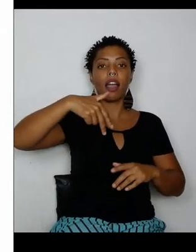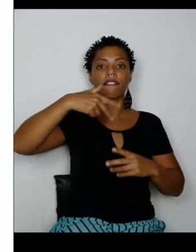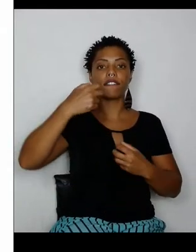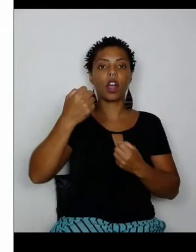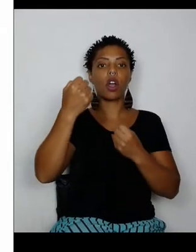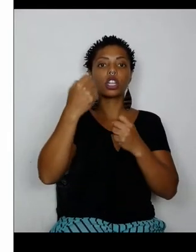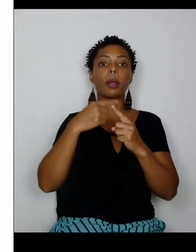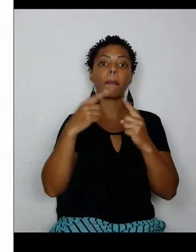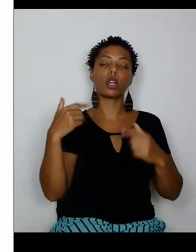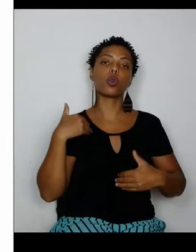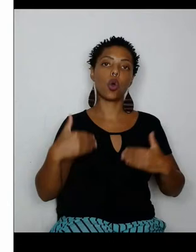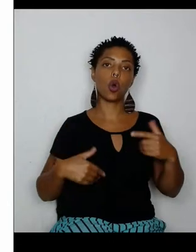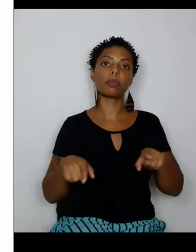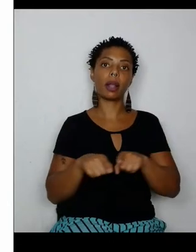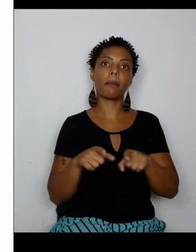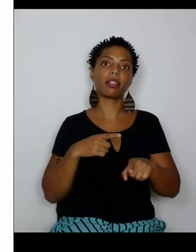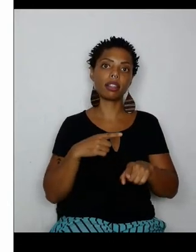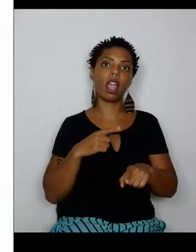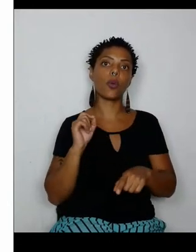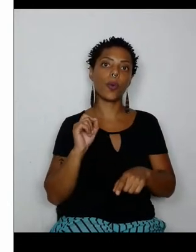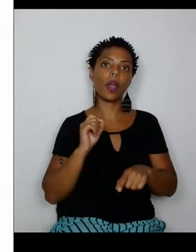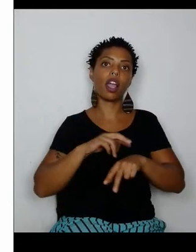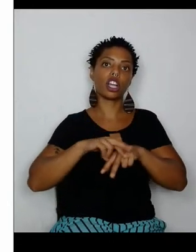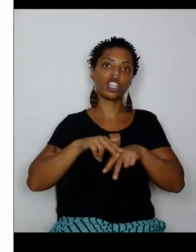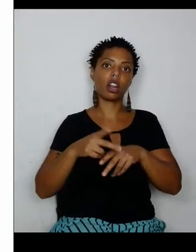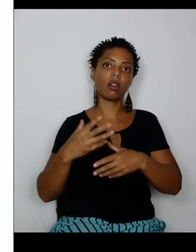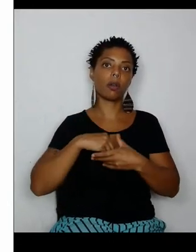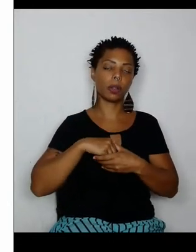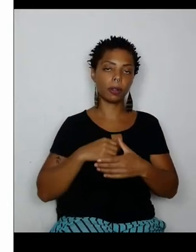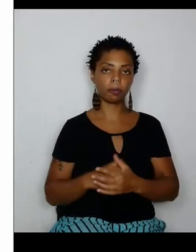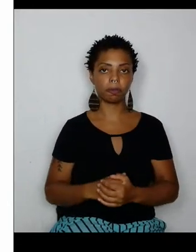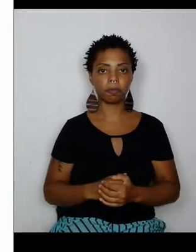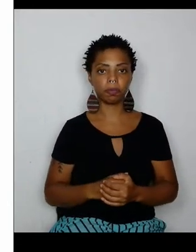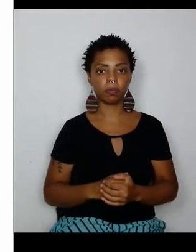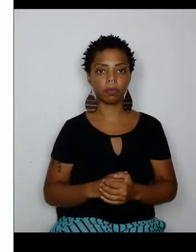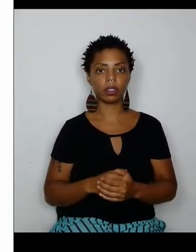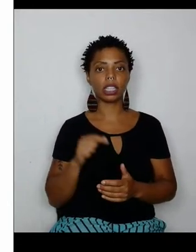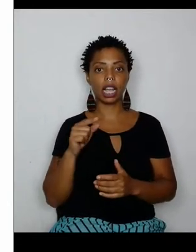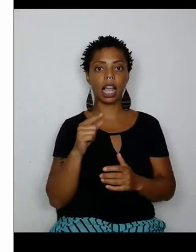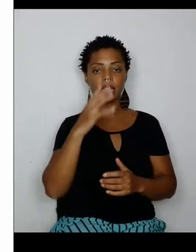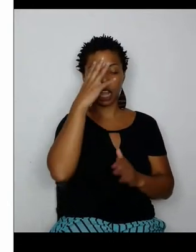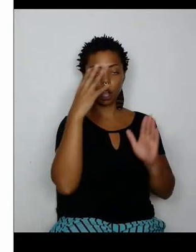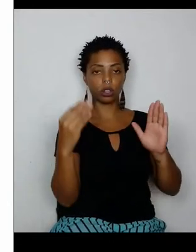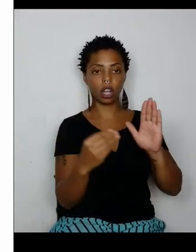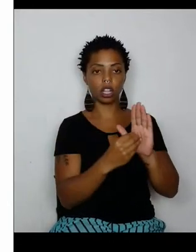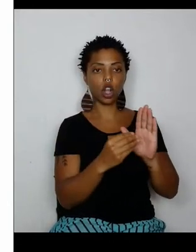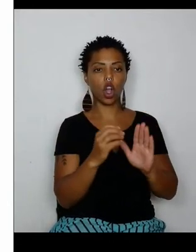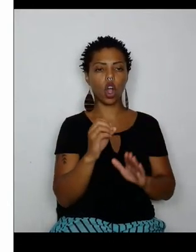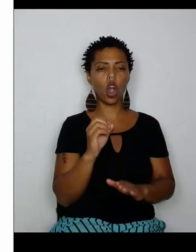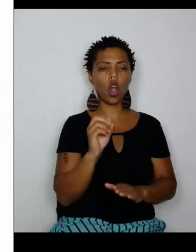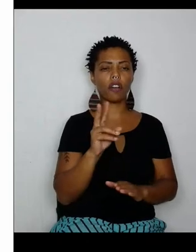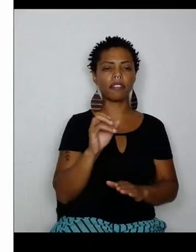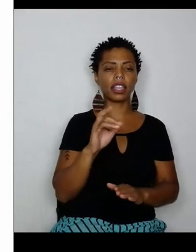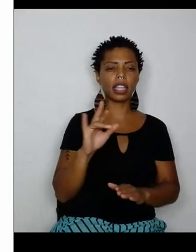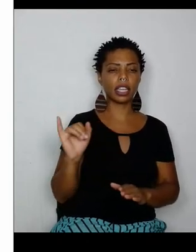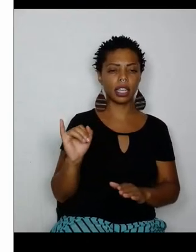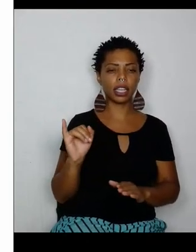self-portrait of yuri 1894-95 is gogan's last disembodied self-portrait